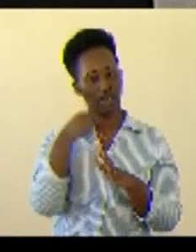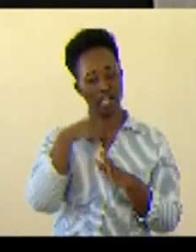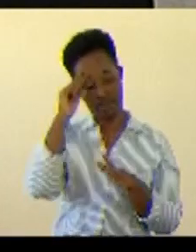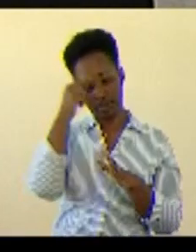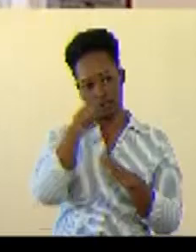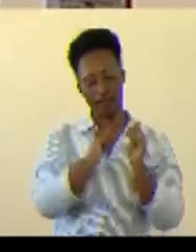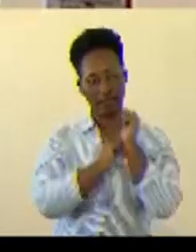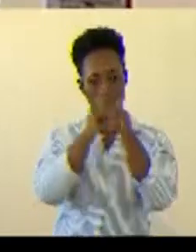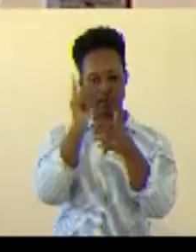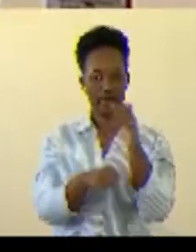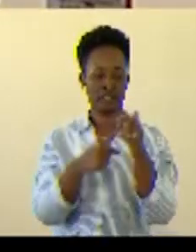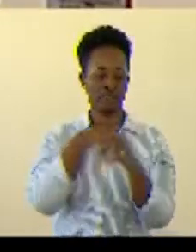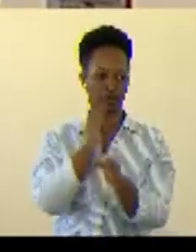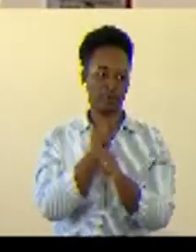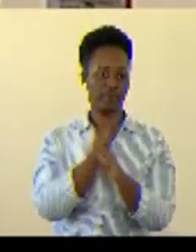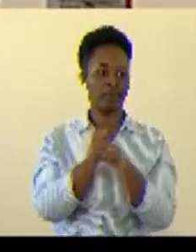doing. And